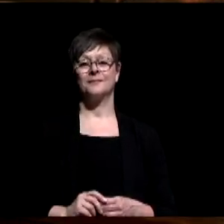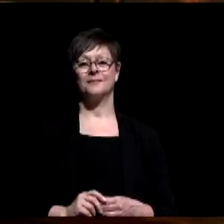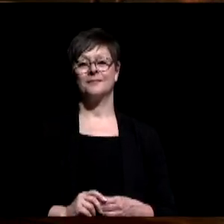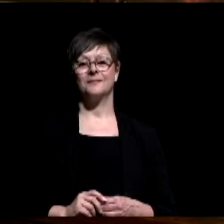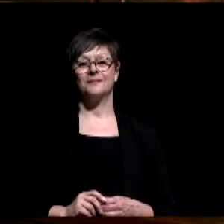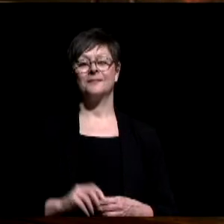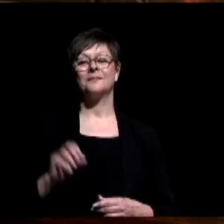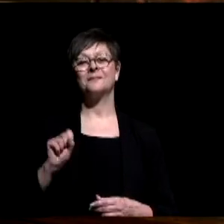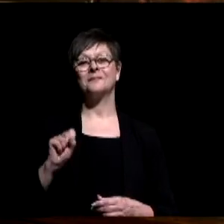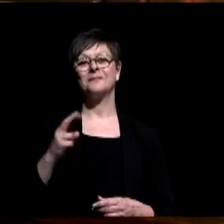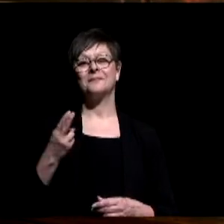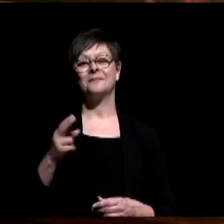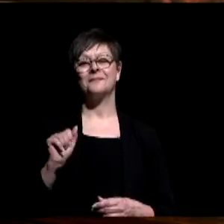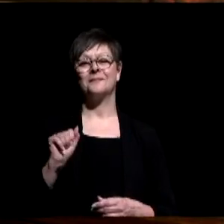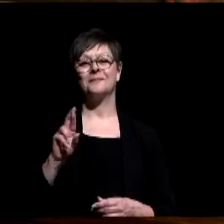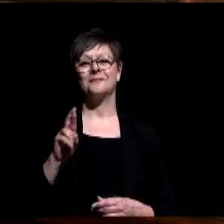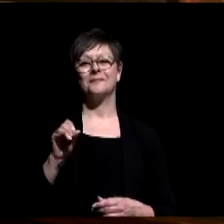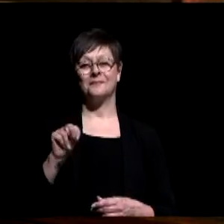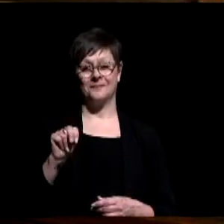And Sharon Whalen.